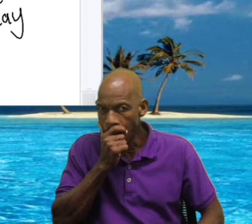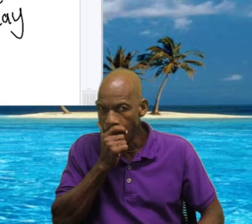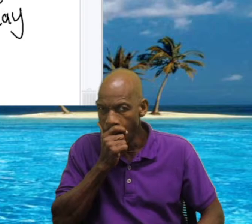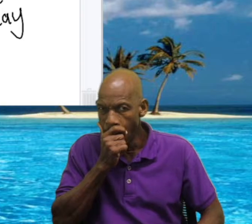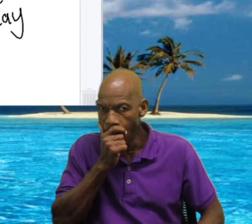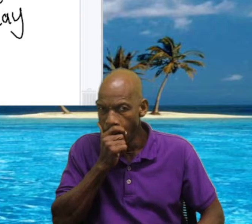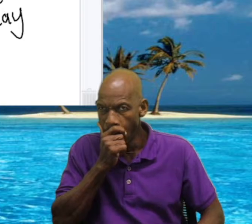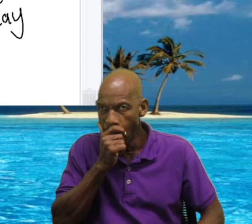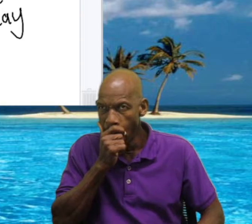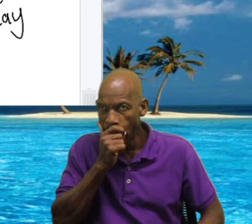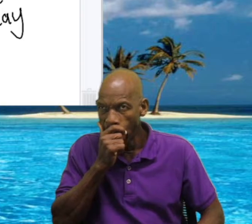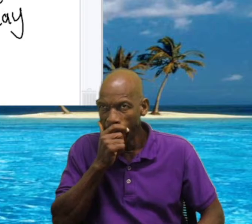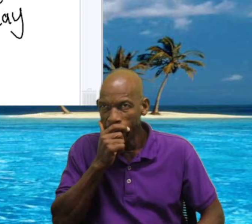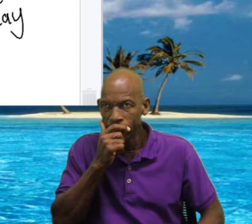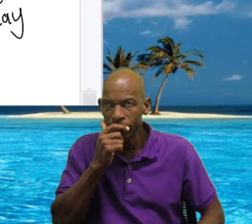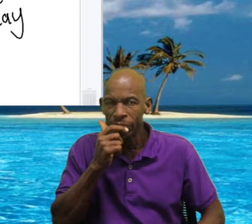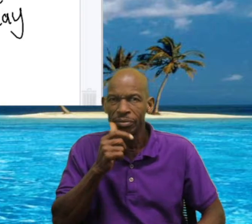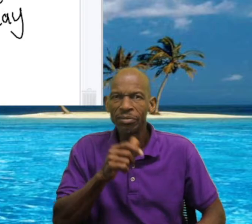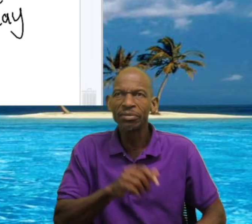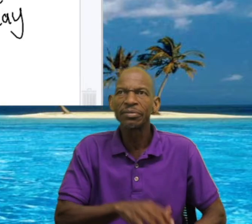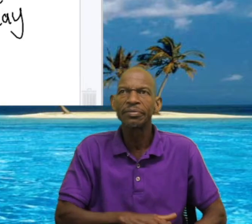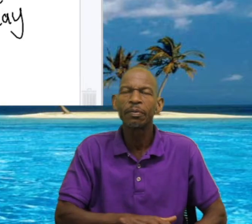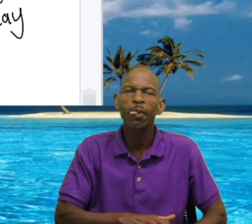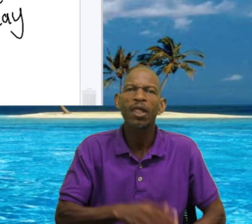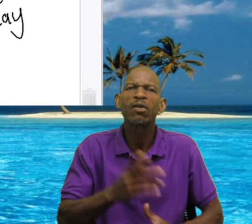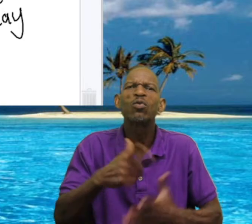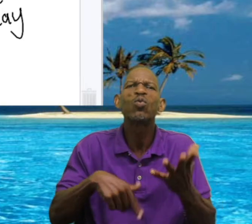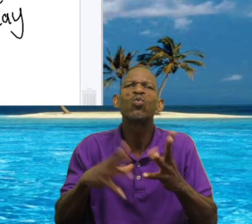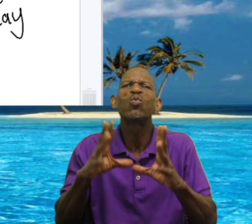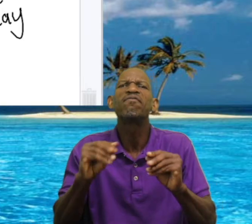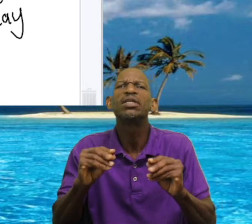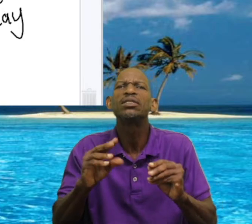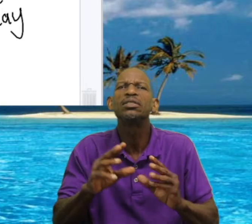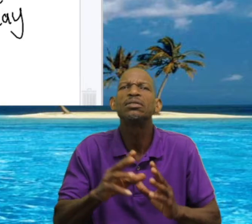but something finish. Gas finish. What finish?